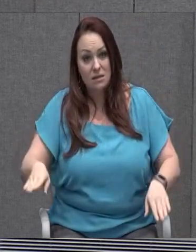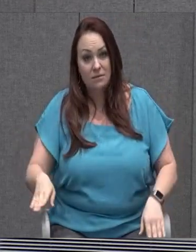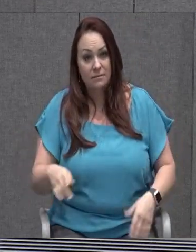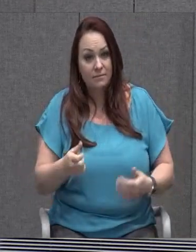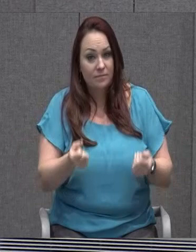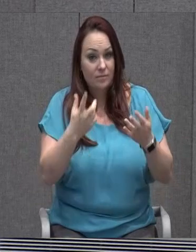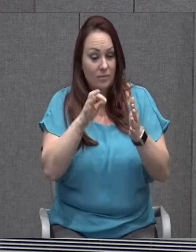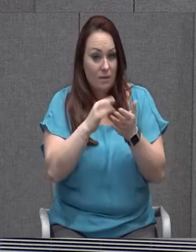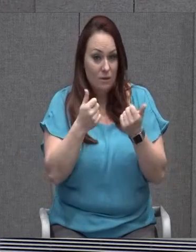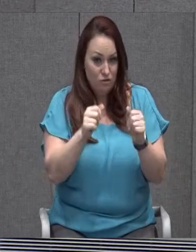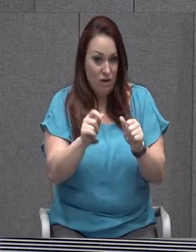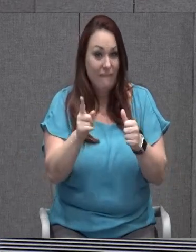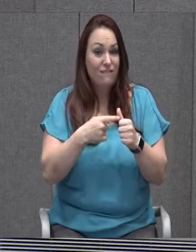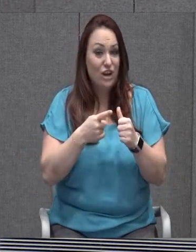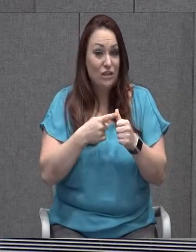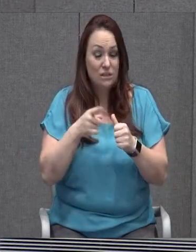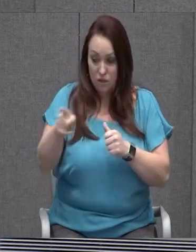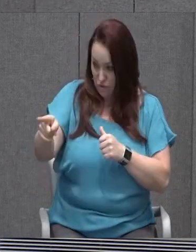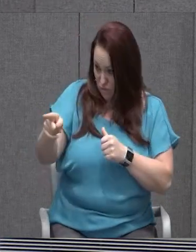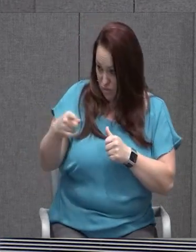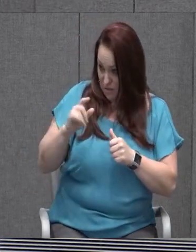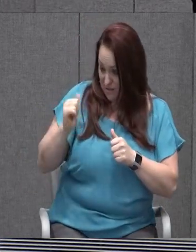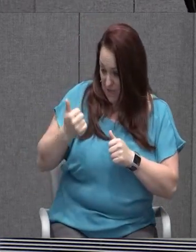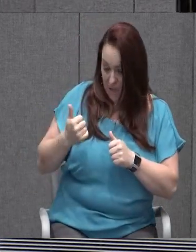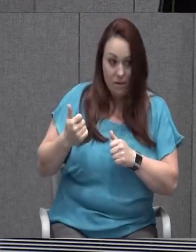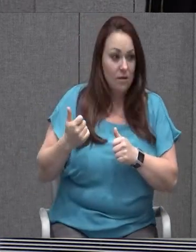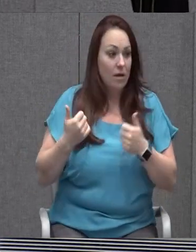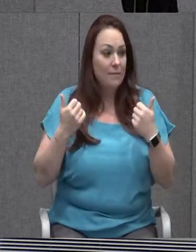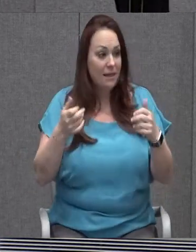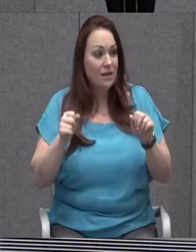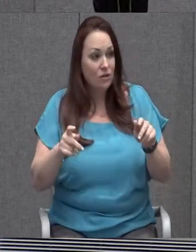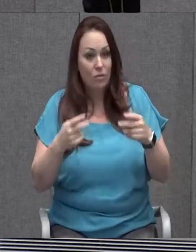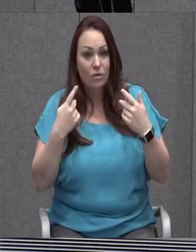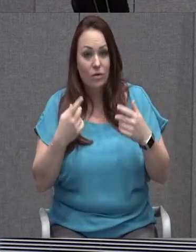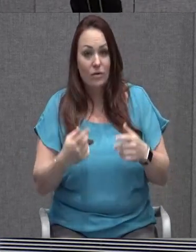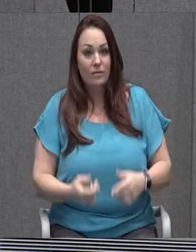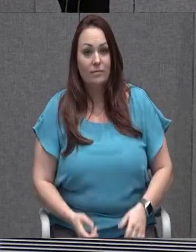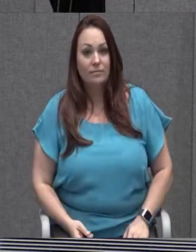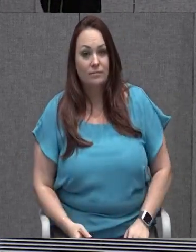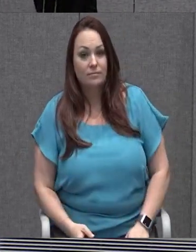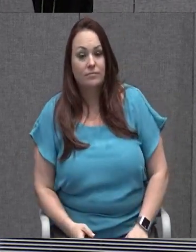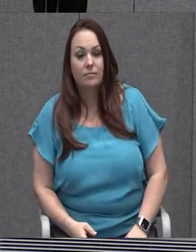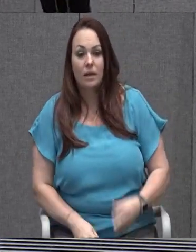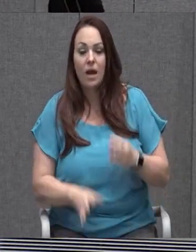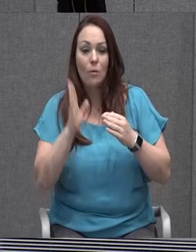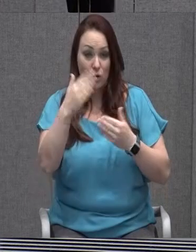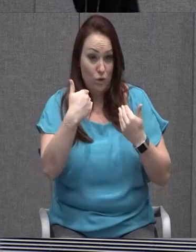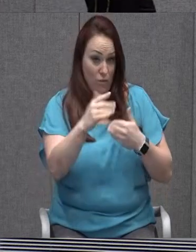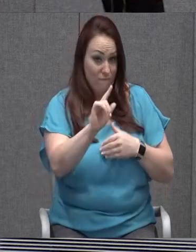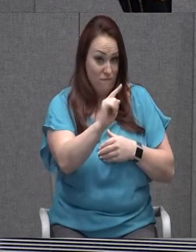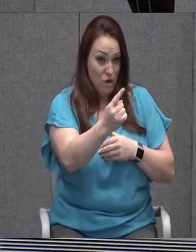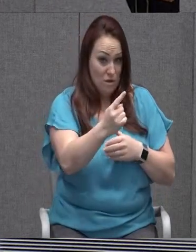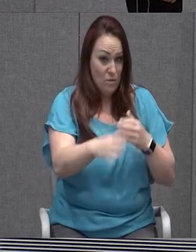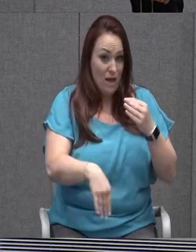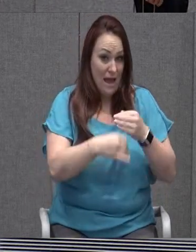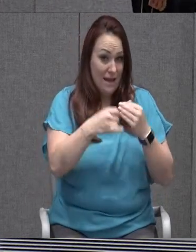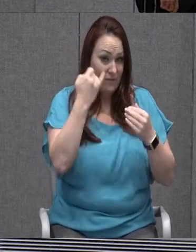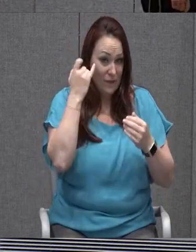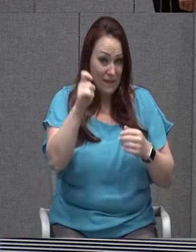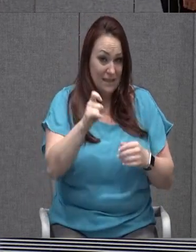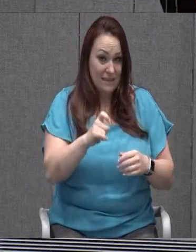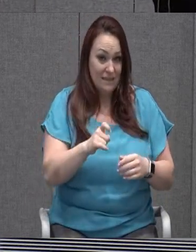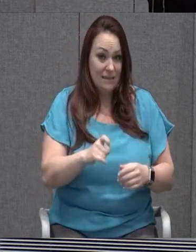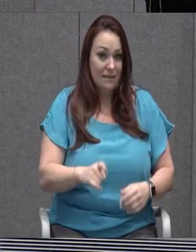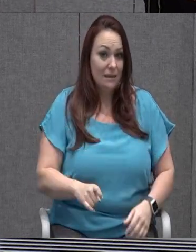try first? 10. 10? 10, yes, 10. Okay, I'm gonna let you go 2, 3, 4, and 5. we'll add if we need them. Okay. He's trying to get